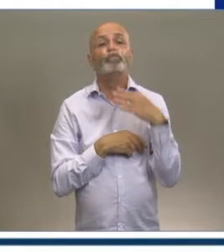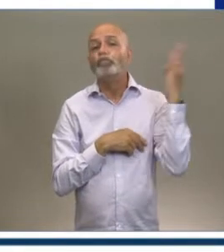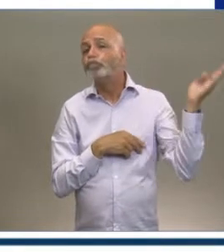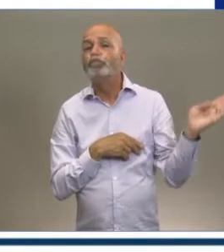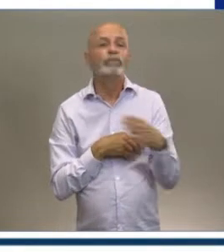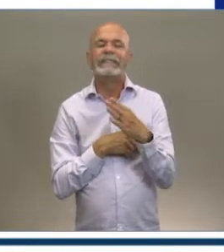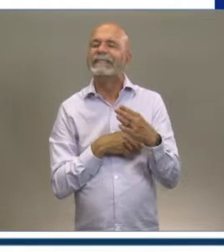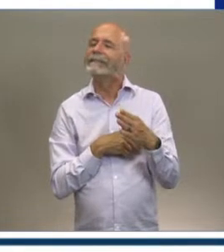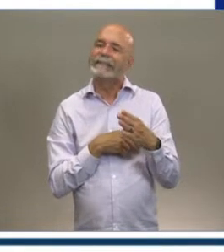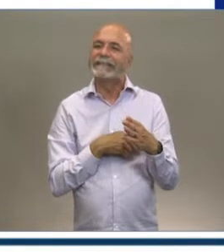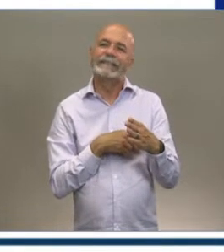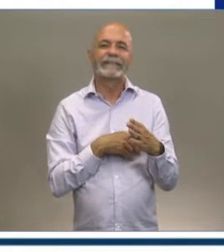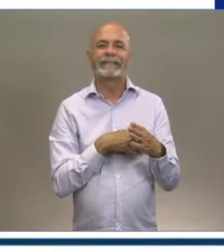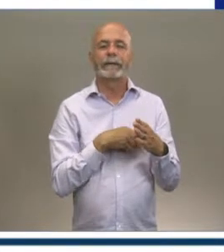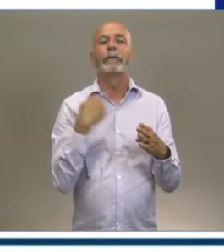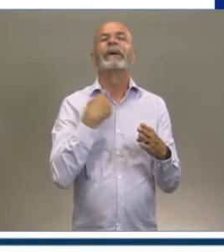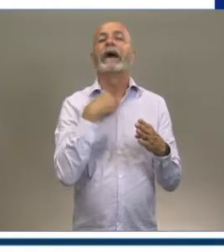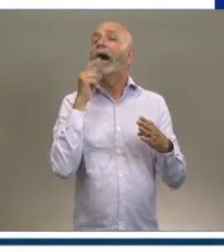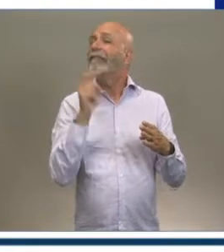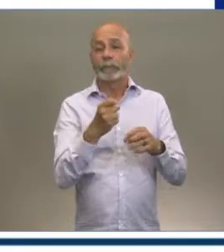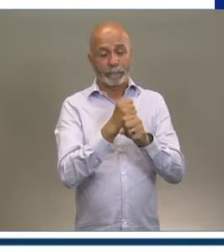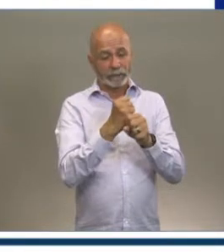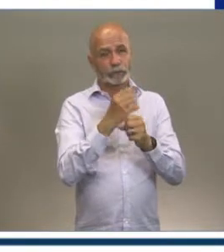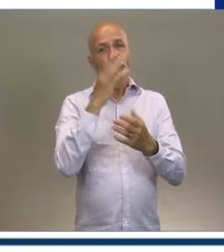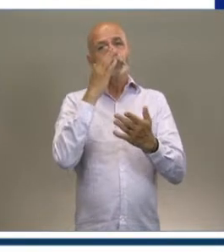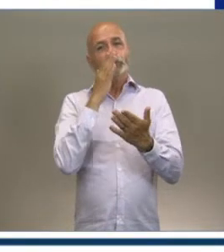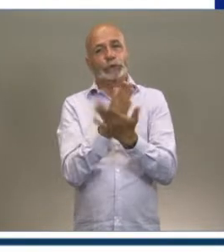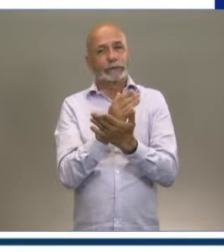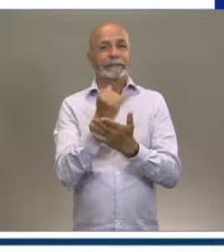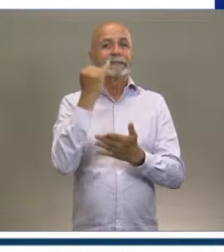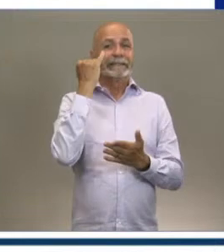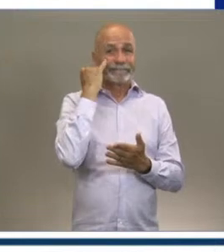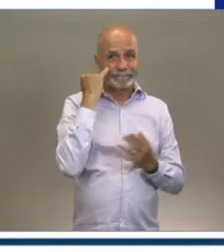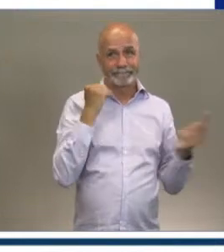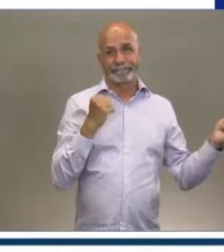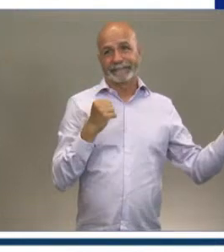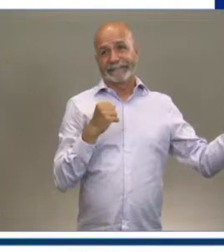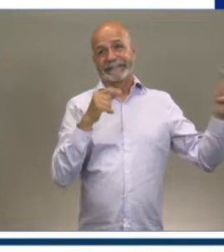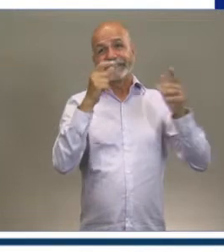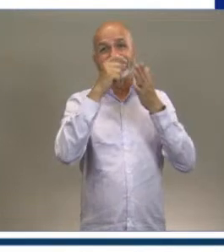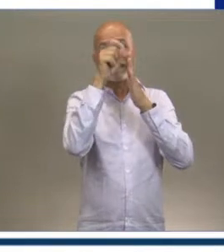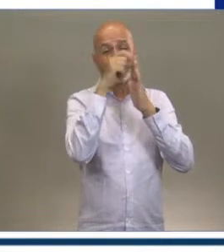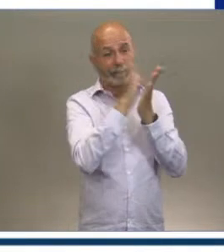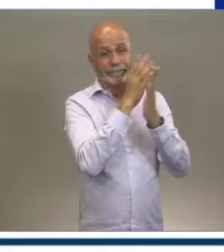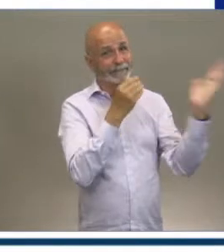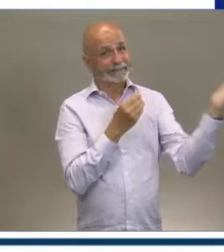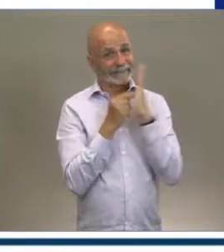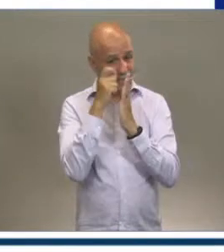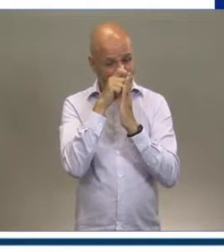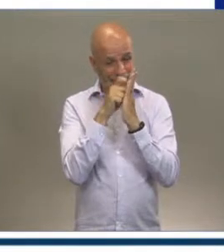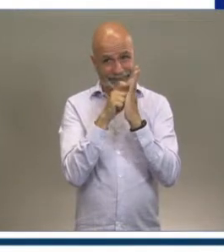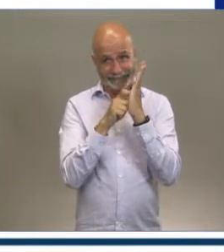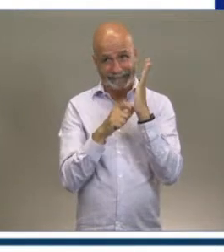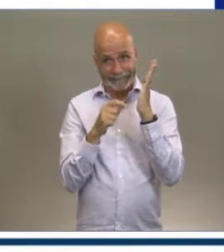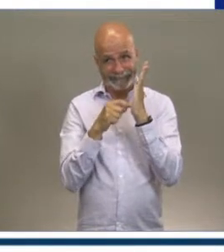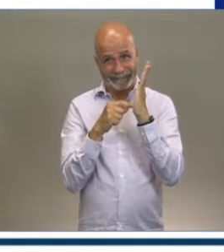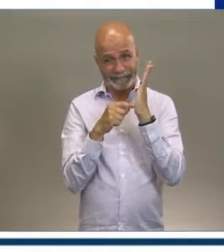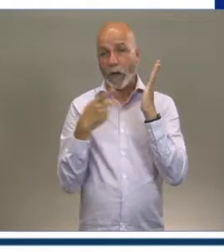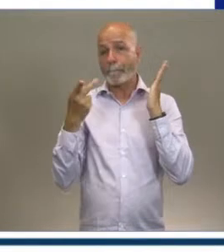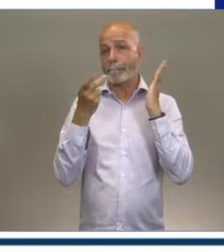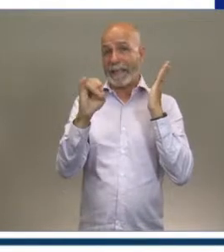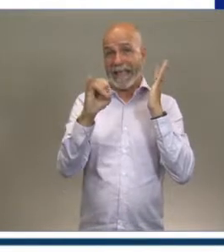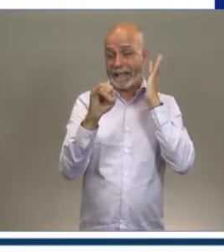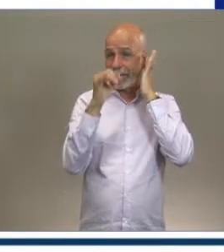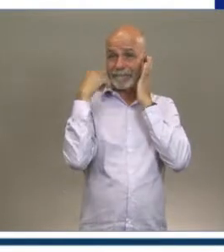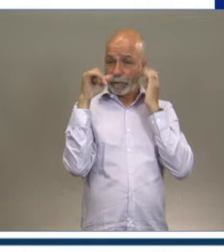that they have to come in through and have the safe check-in. If you're coming from PEI, obviously you can drive through New Brunswick, and